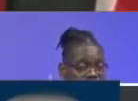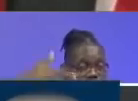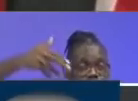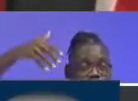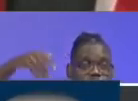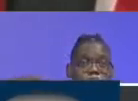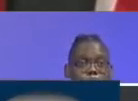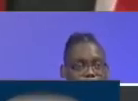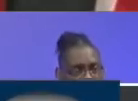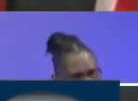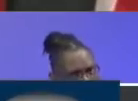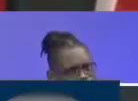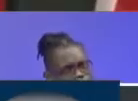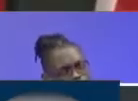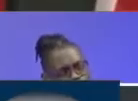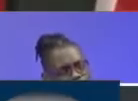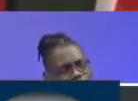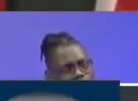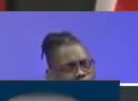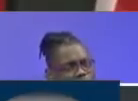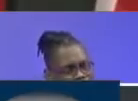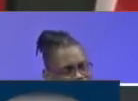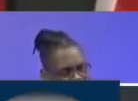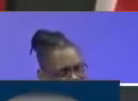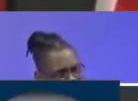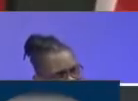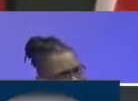this platform as we were